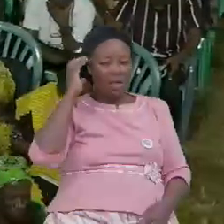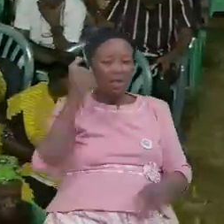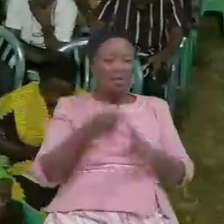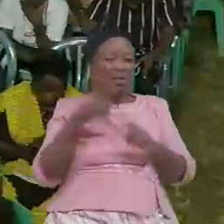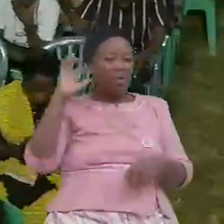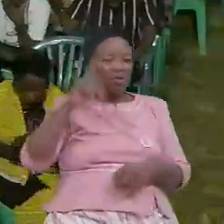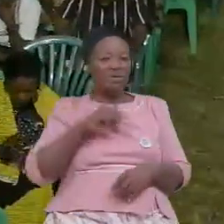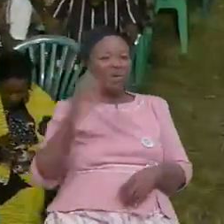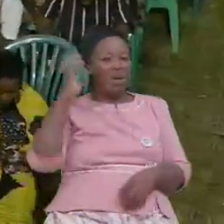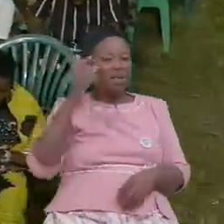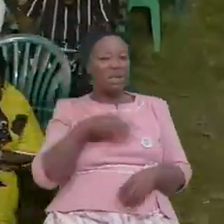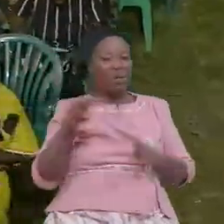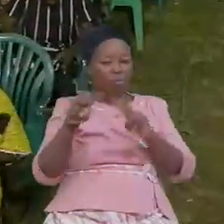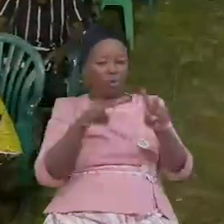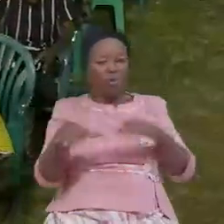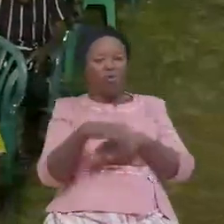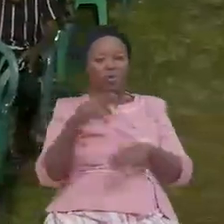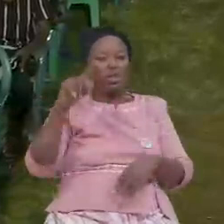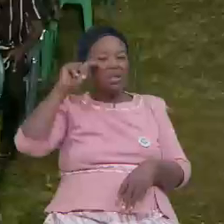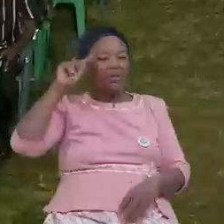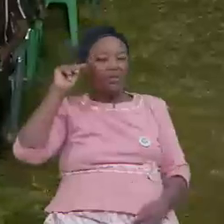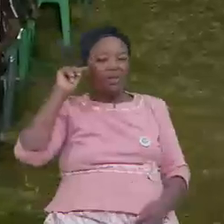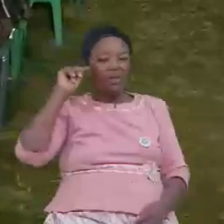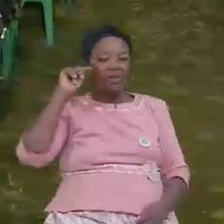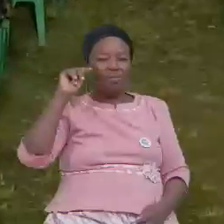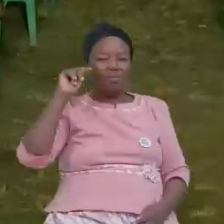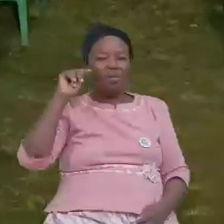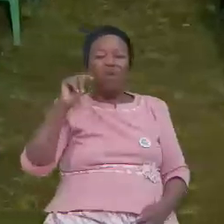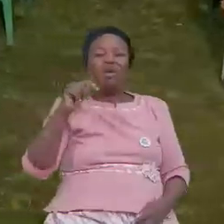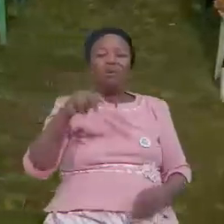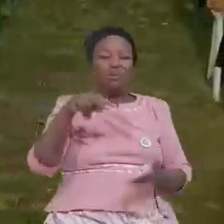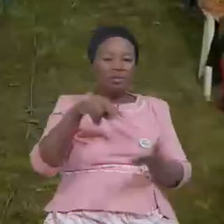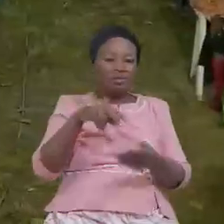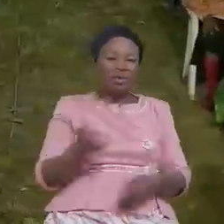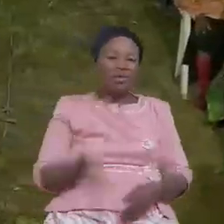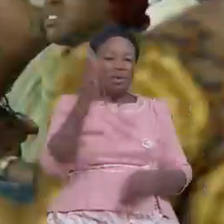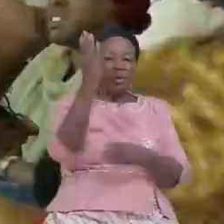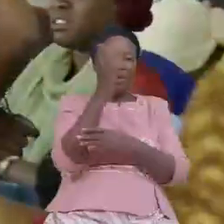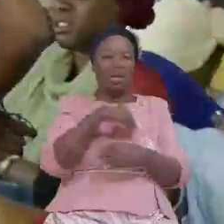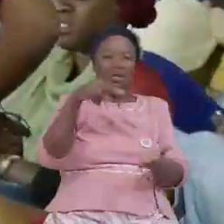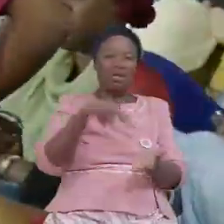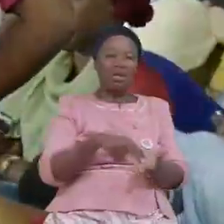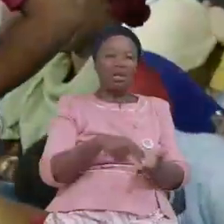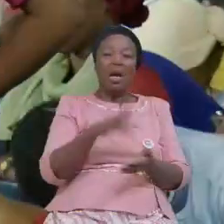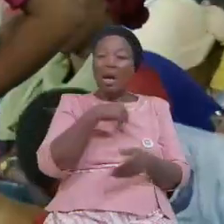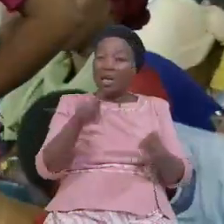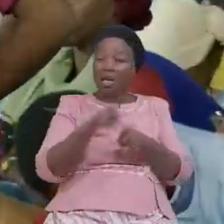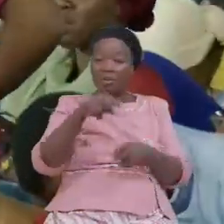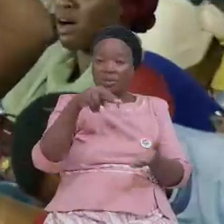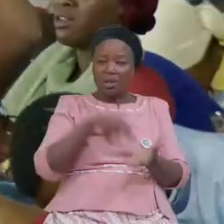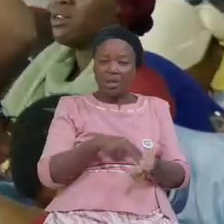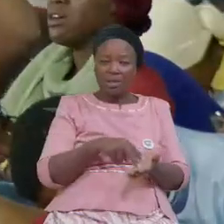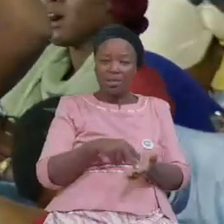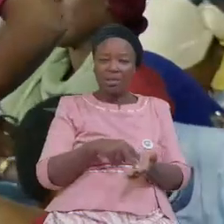watching over the television. You raise up your hand and you stand up. And as you stand up,